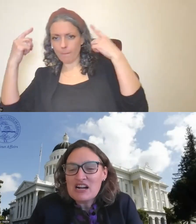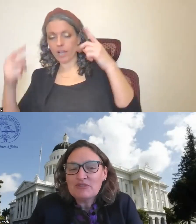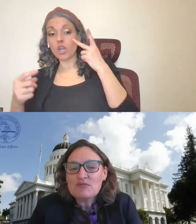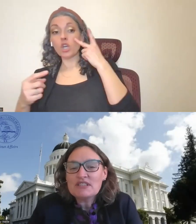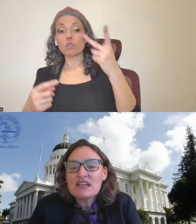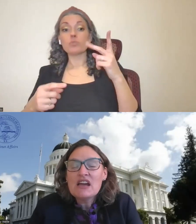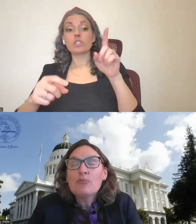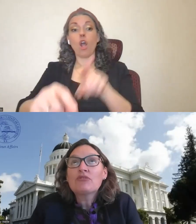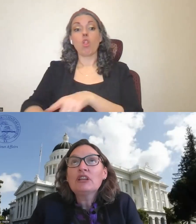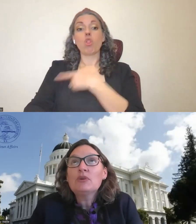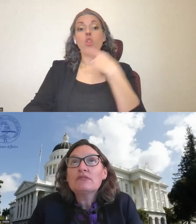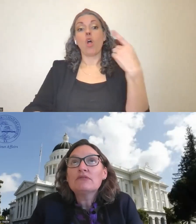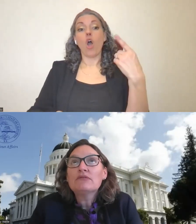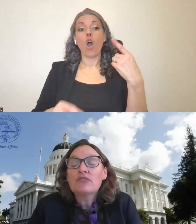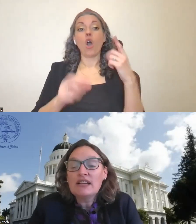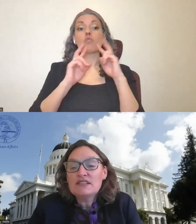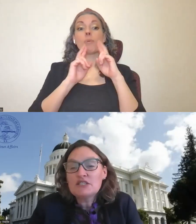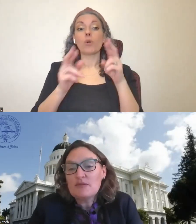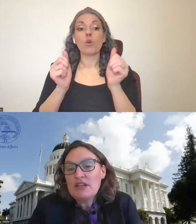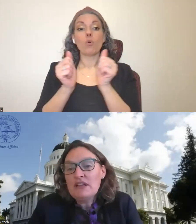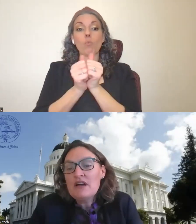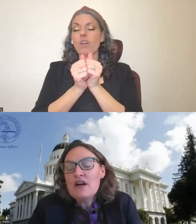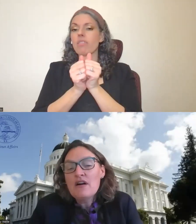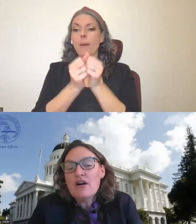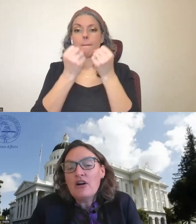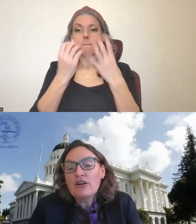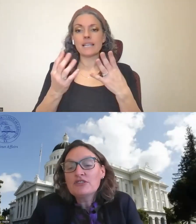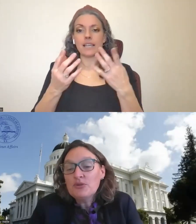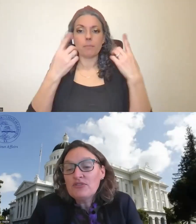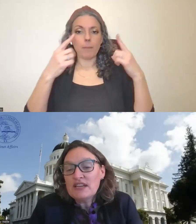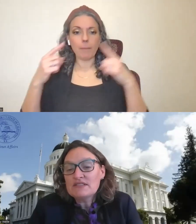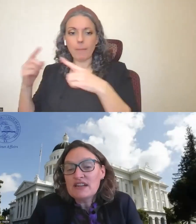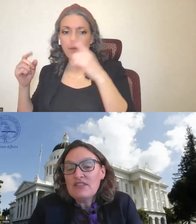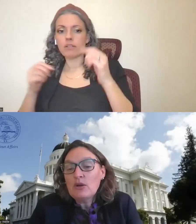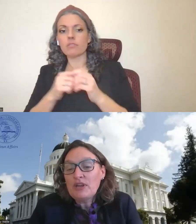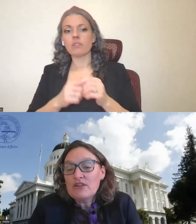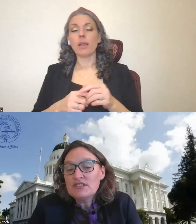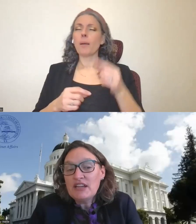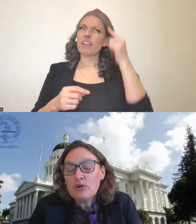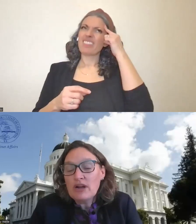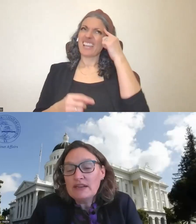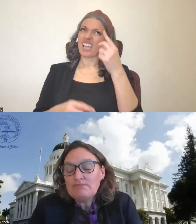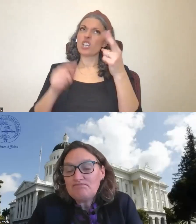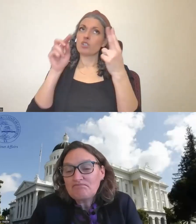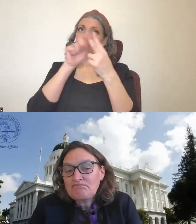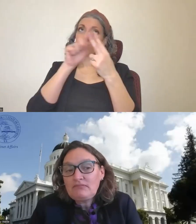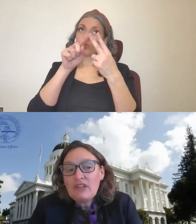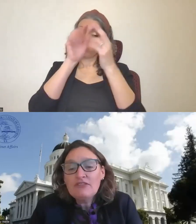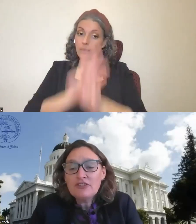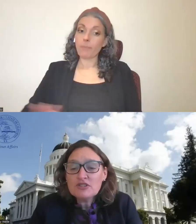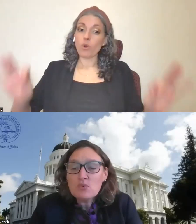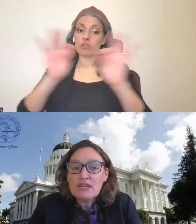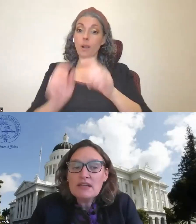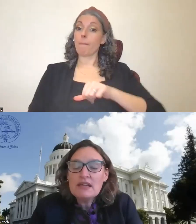lots of accomplishments, but really what rises for me are 2 things that I think we can all take pride in.